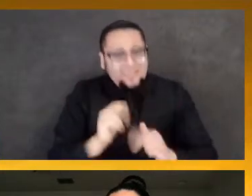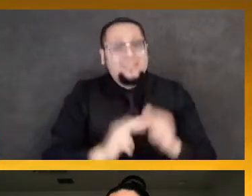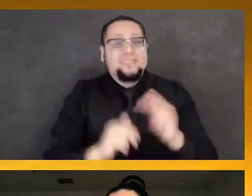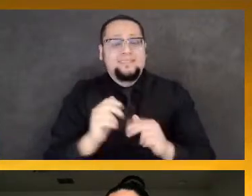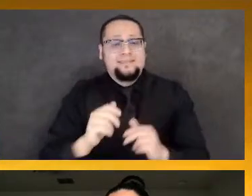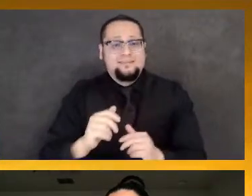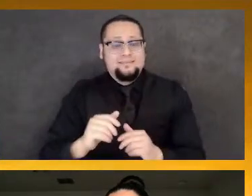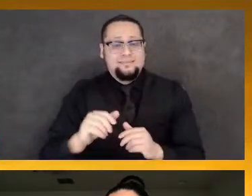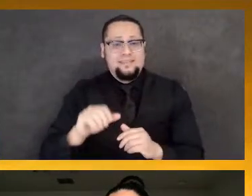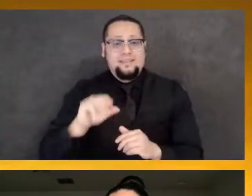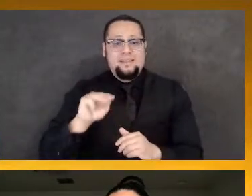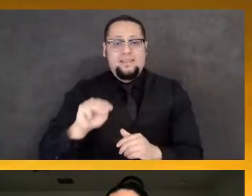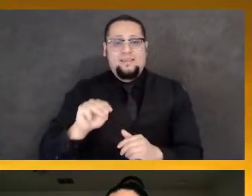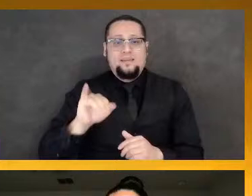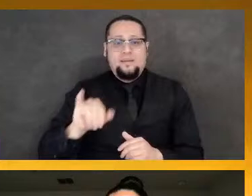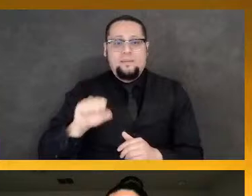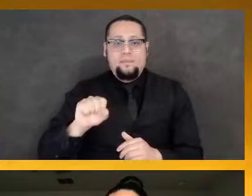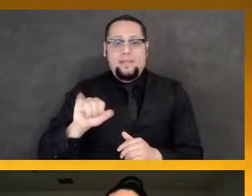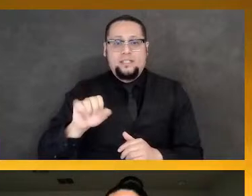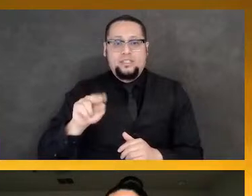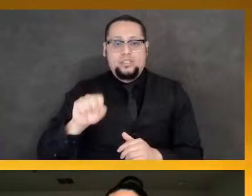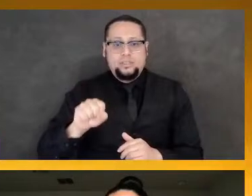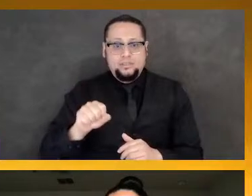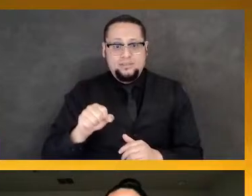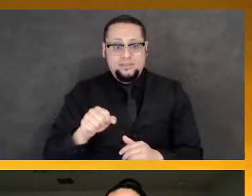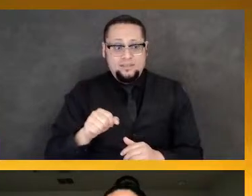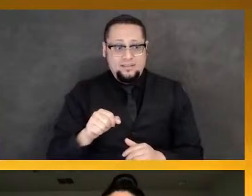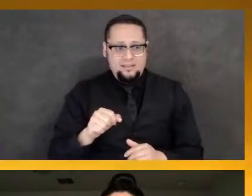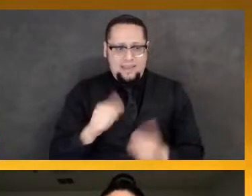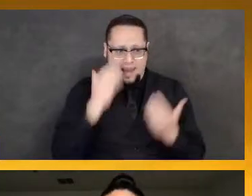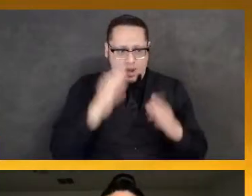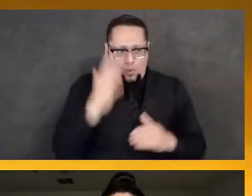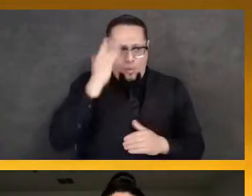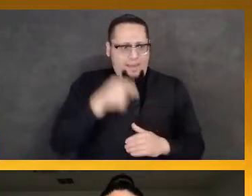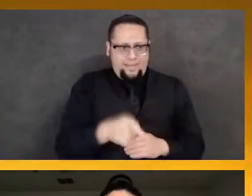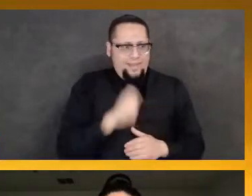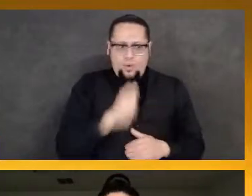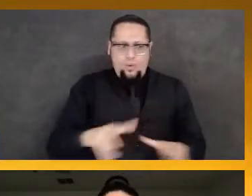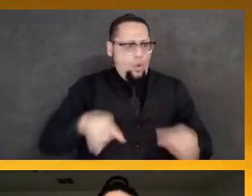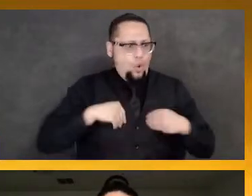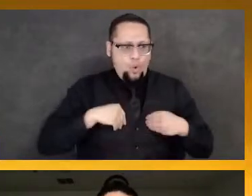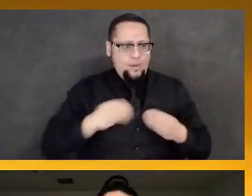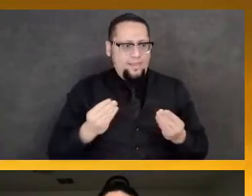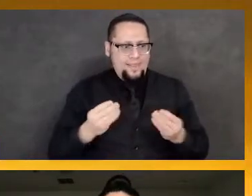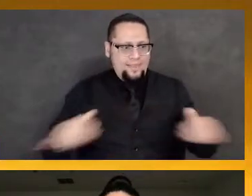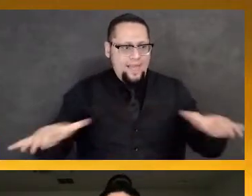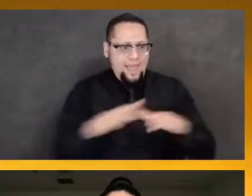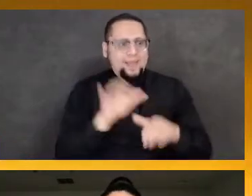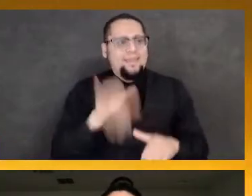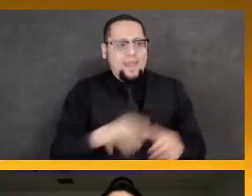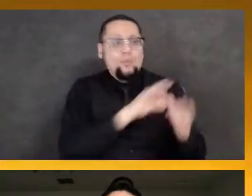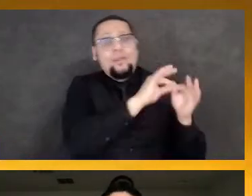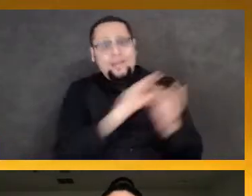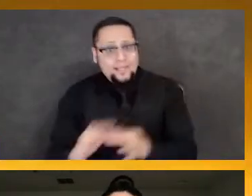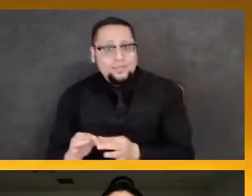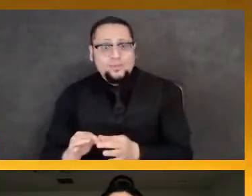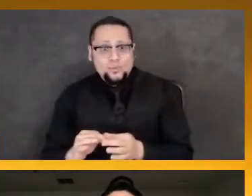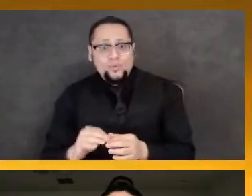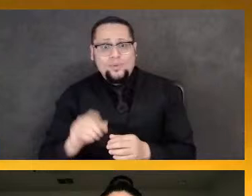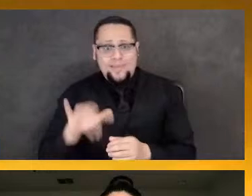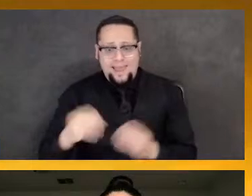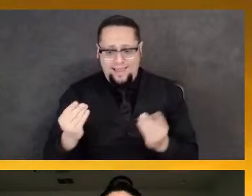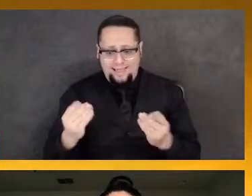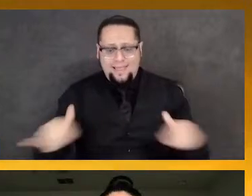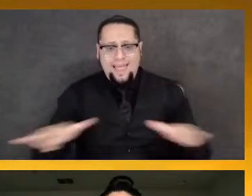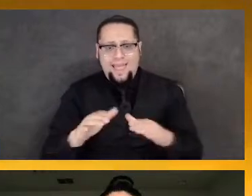I don't know why they are not the owners of the land surrounding. That takes us to the acknowledgement of land. But I think